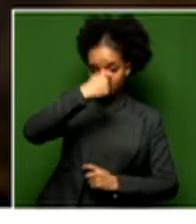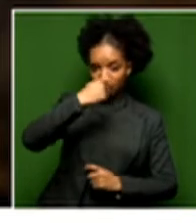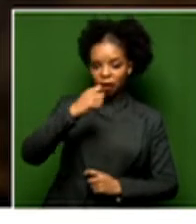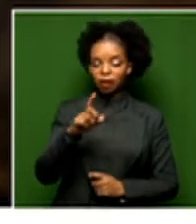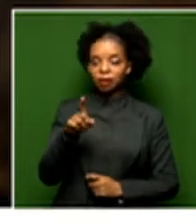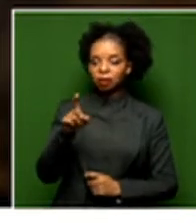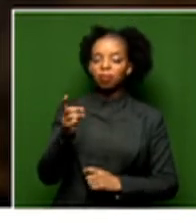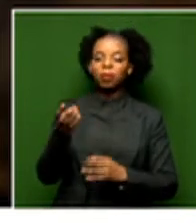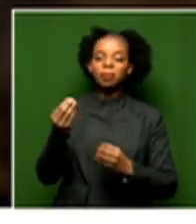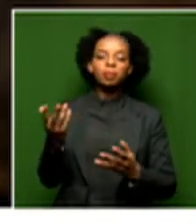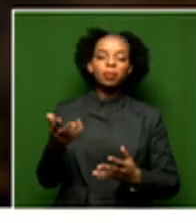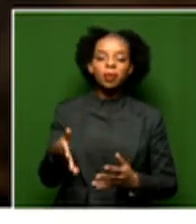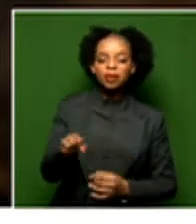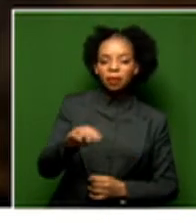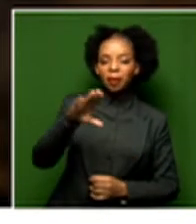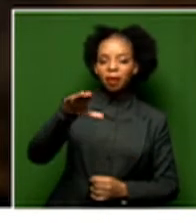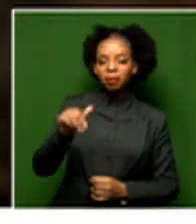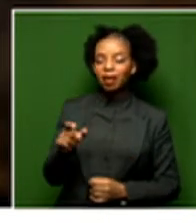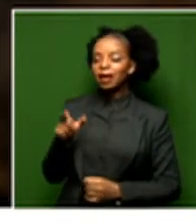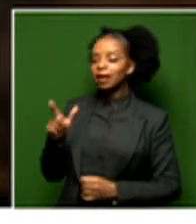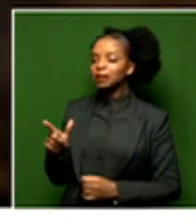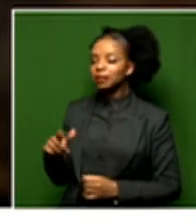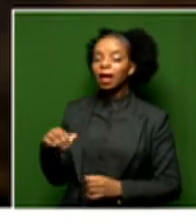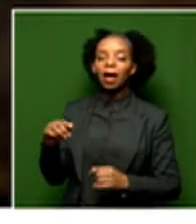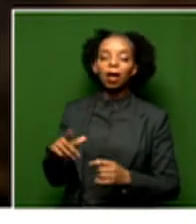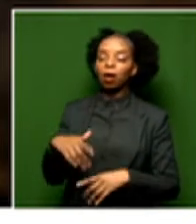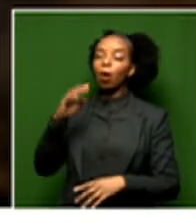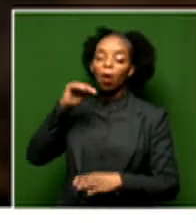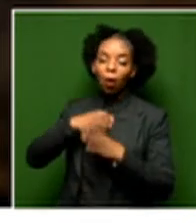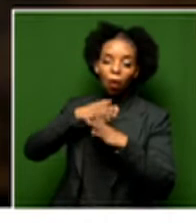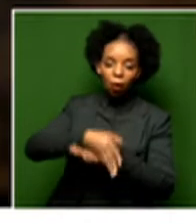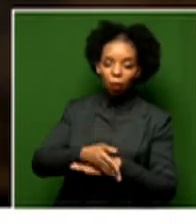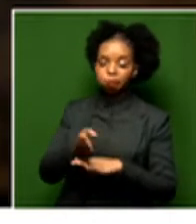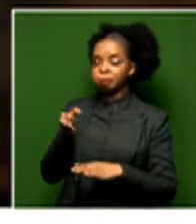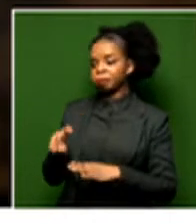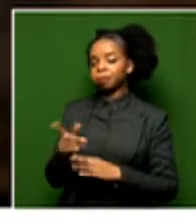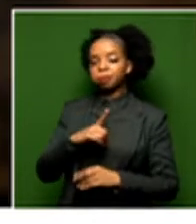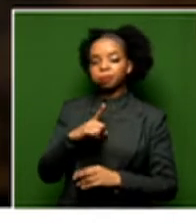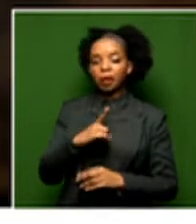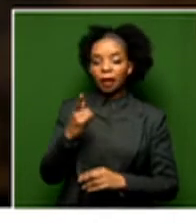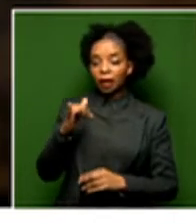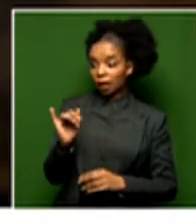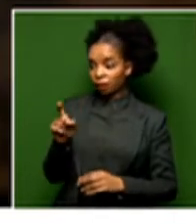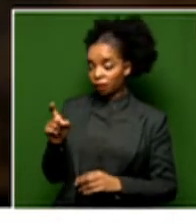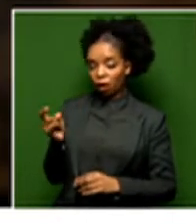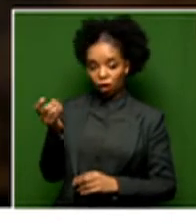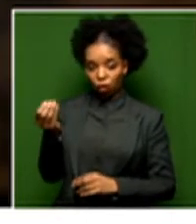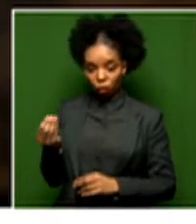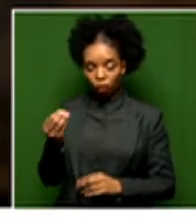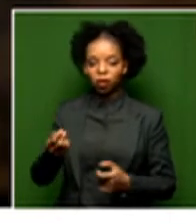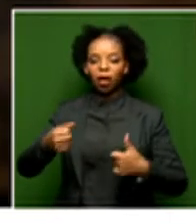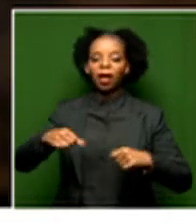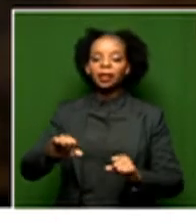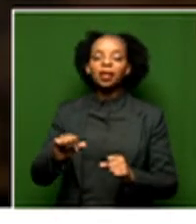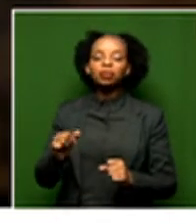Africa, the biggest one, the oldest one. And the relationship is well now, because once you have that back end sorted, it's simple